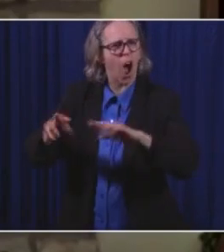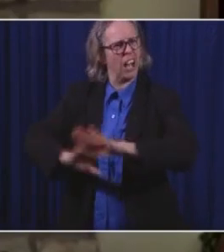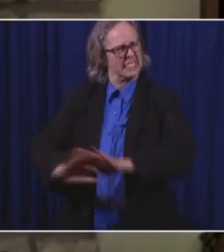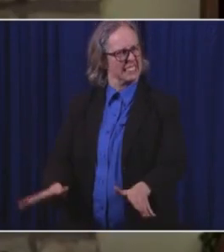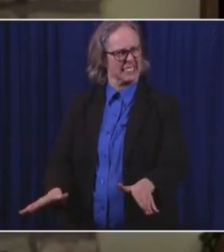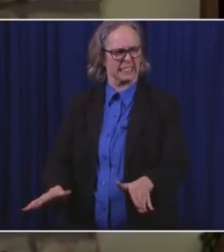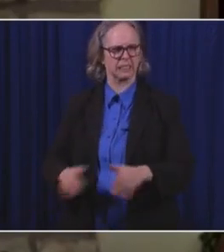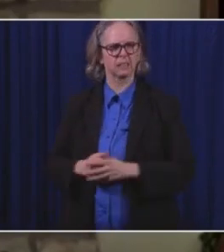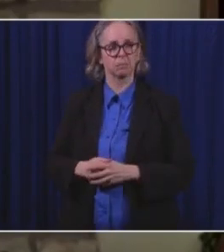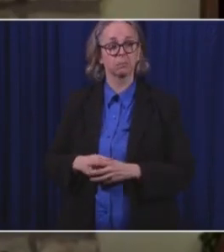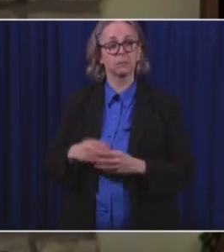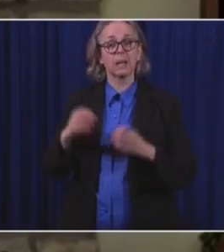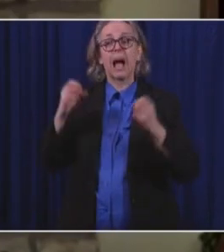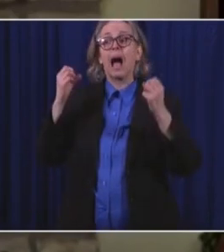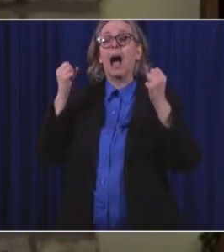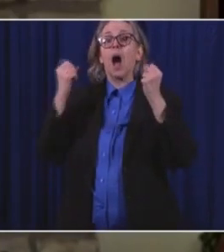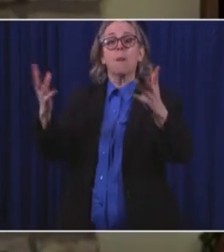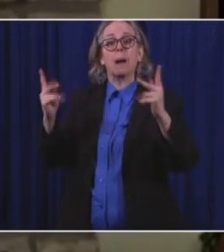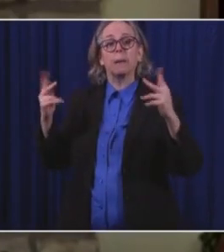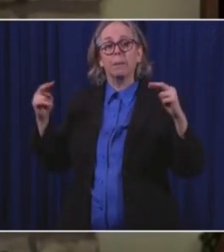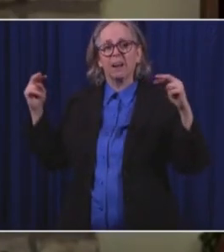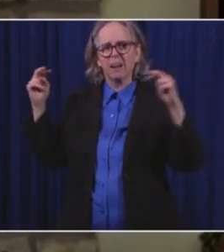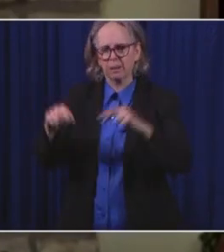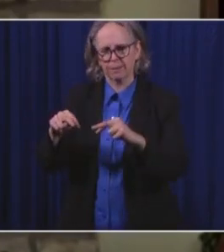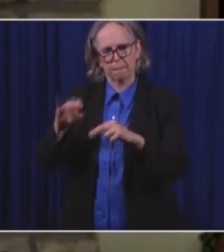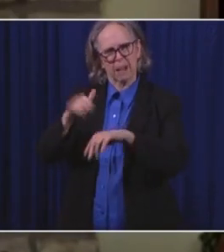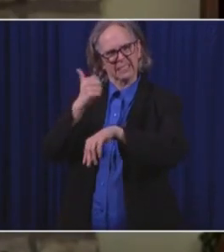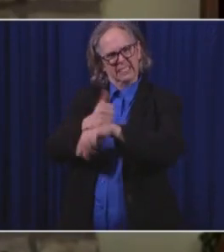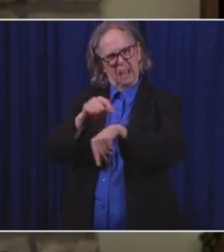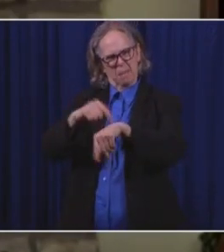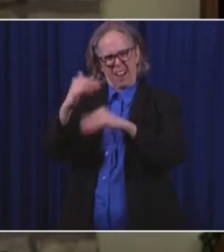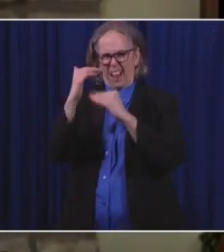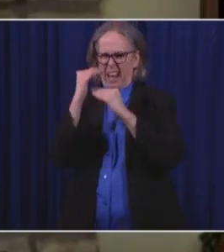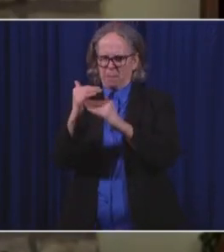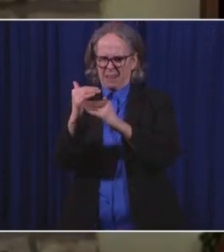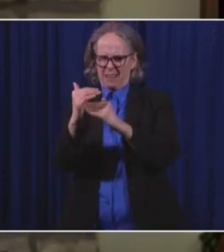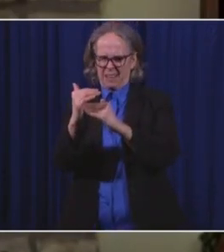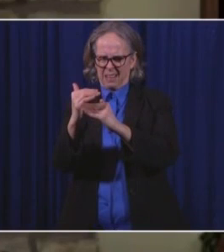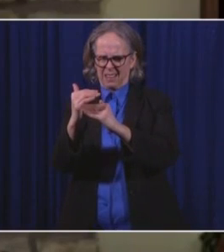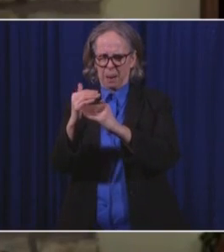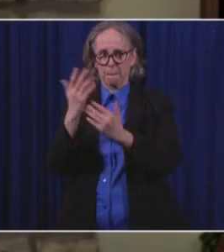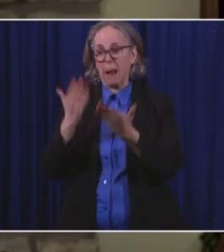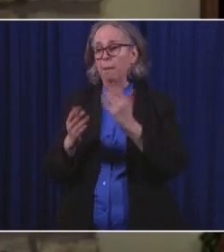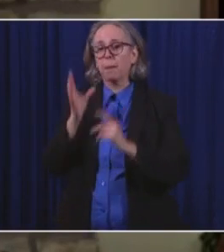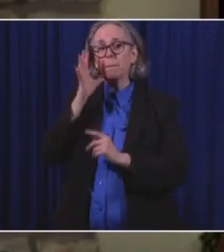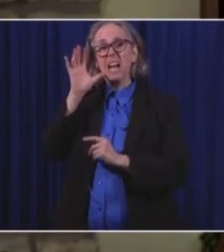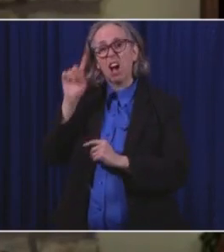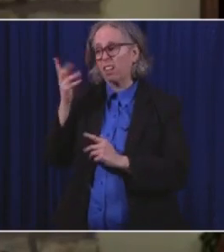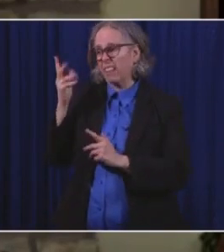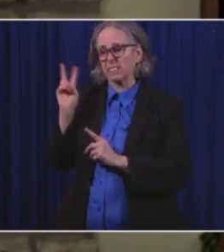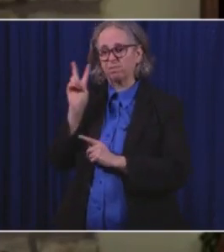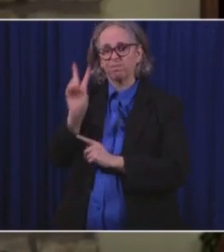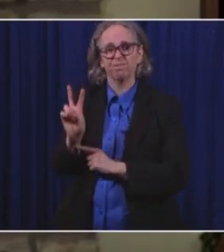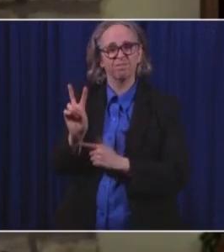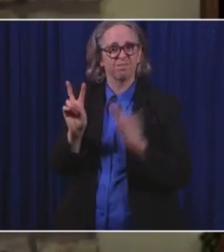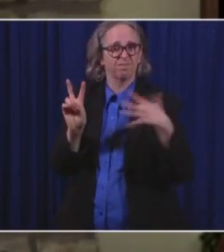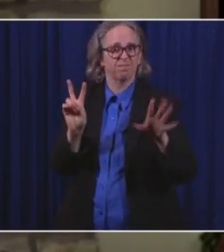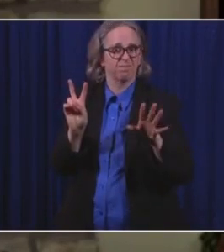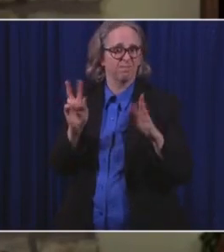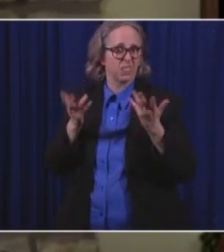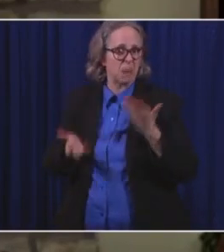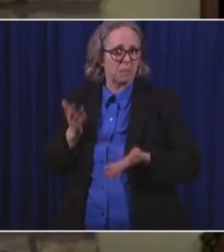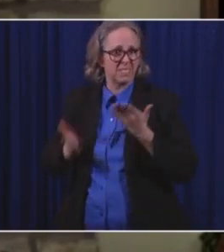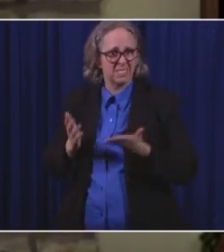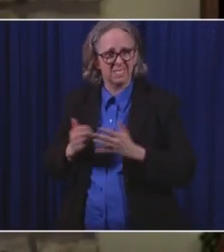spectators. We would highly recommend those be limited to parents so that parents can go and see